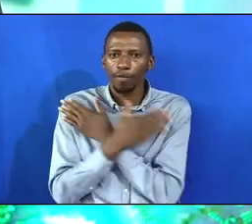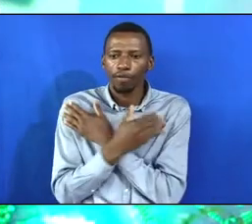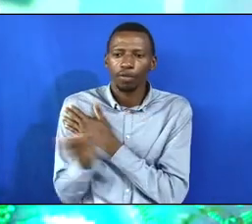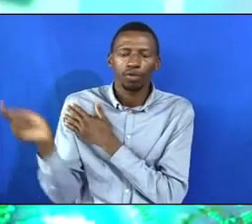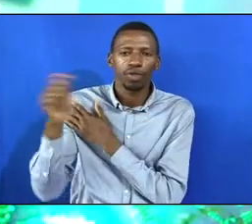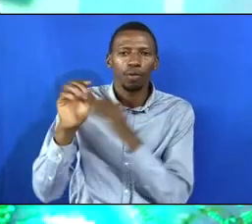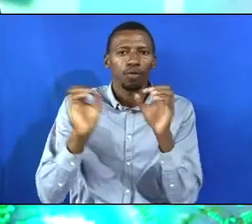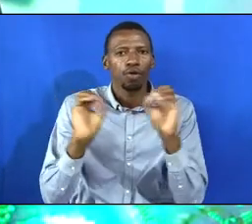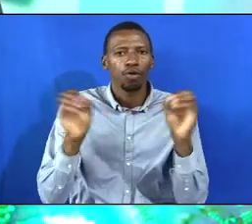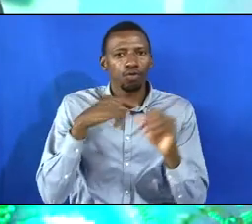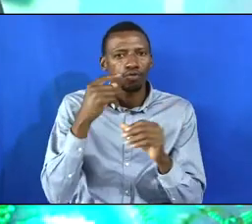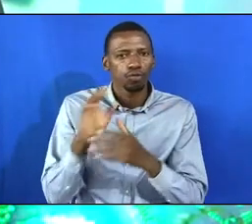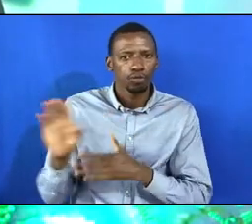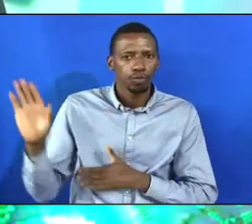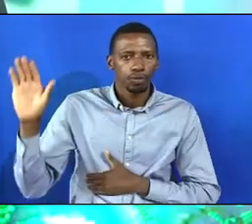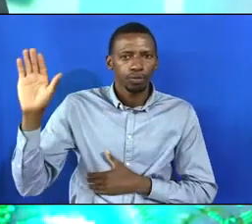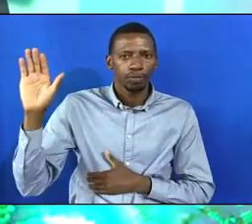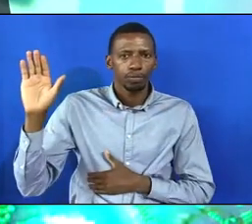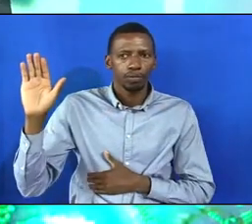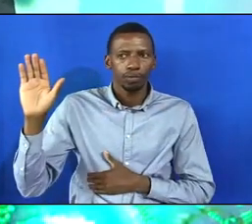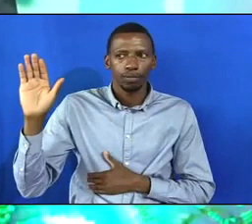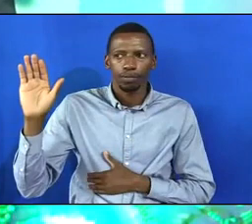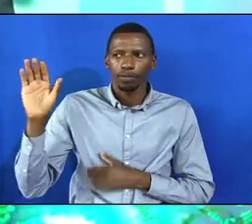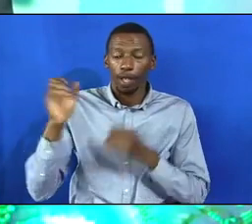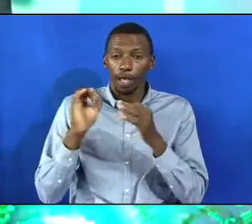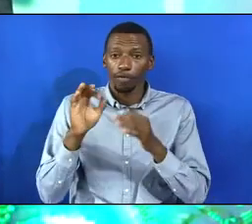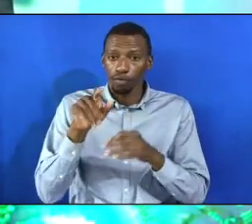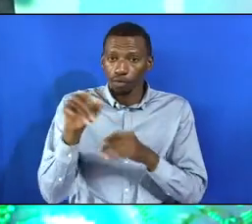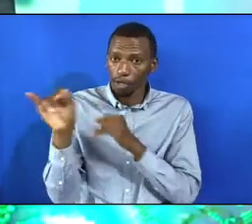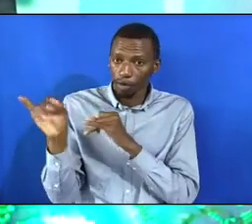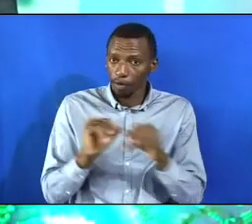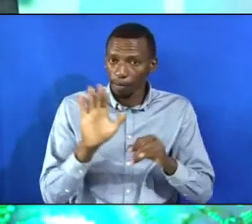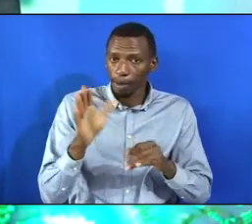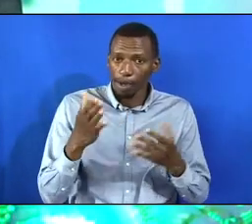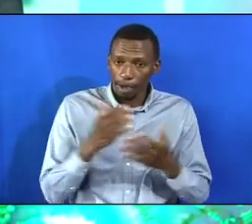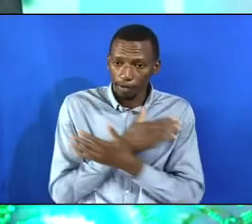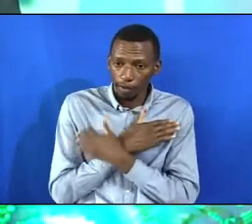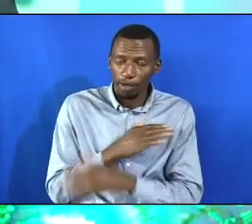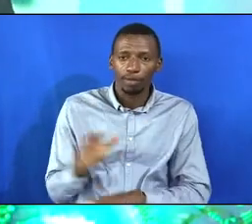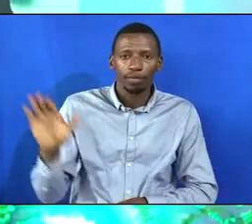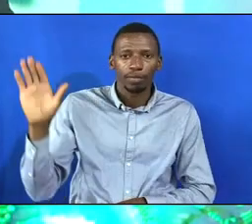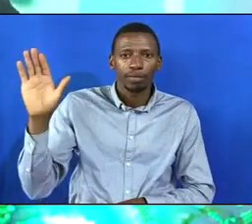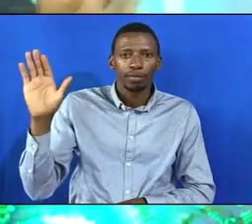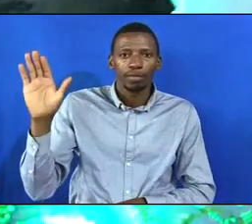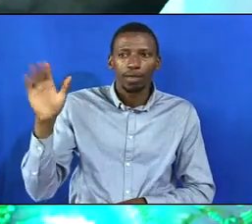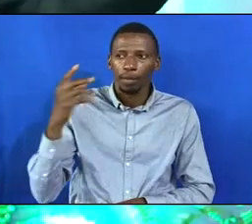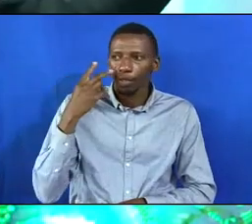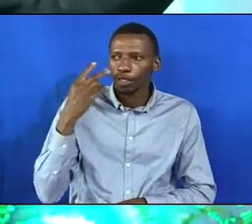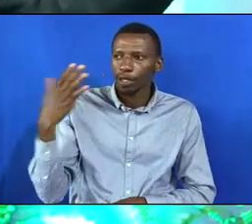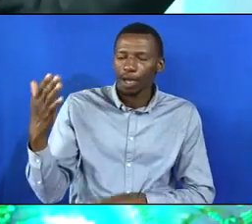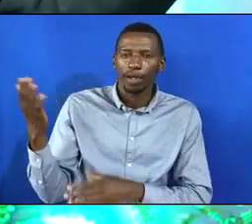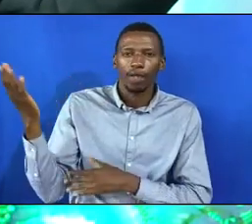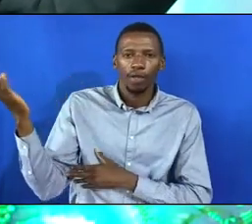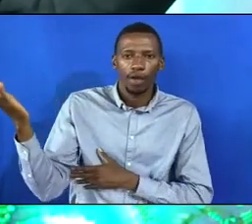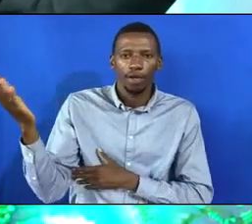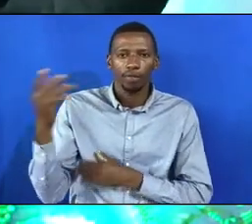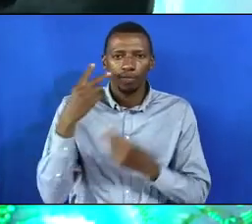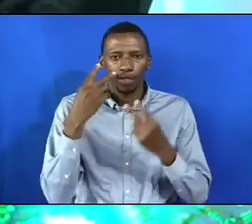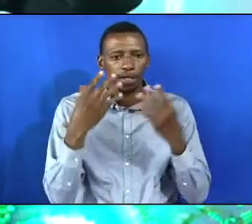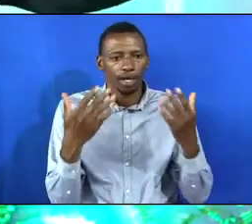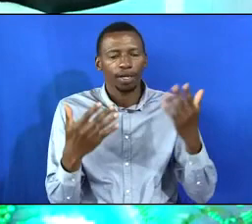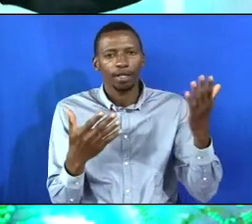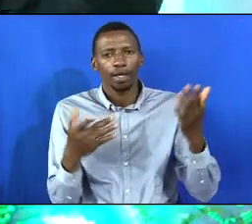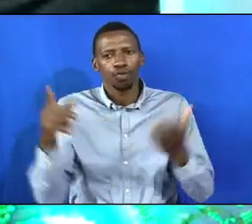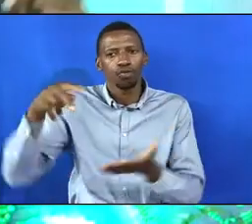make it here? If you did, raise up your hand. I can see a hand there. I can see a hand there.